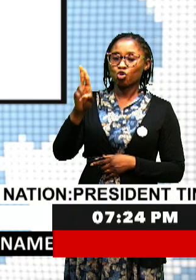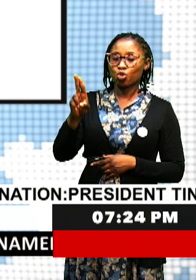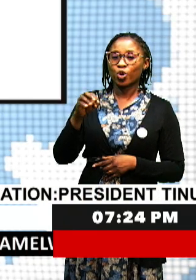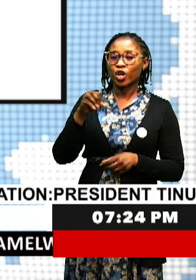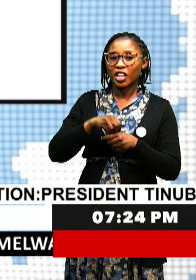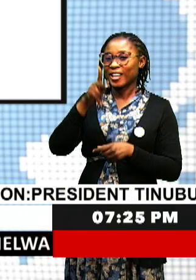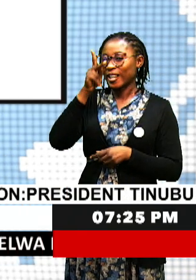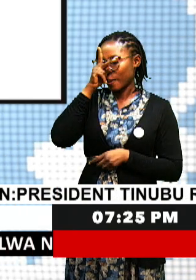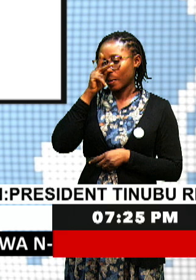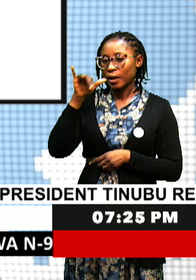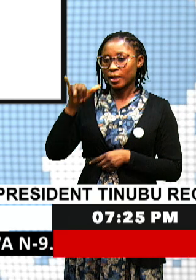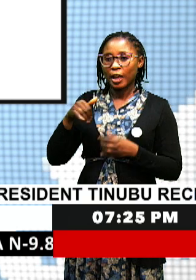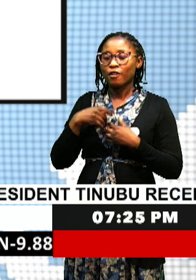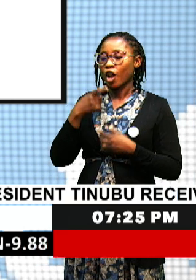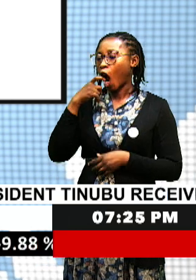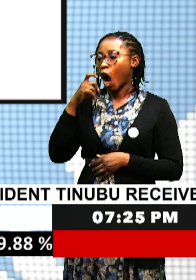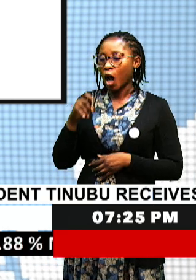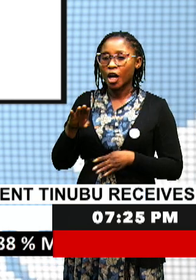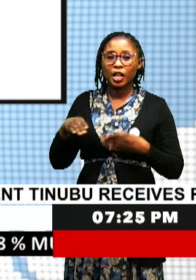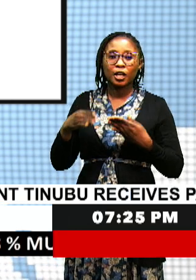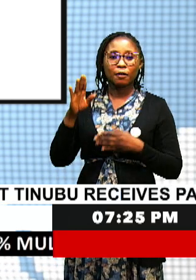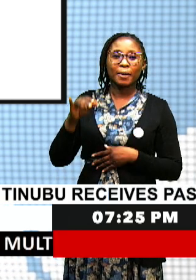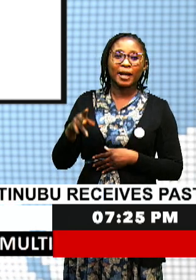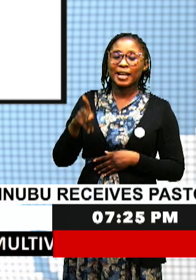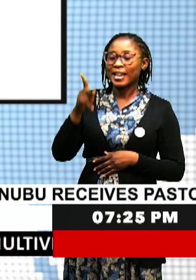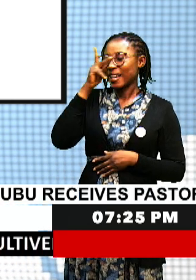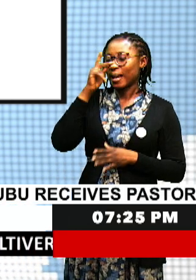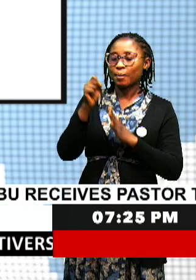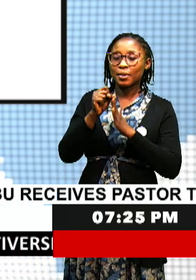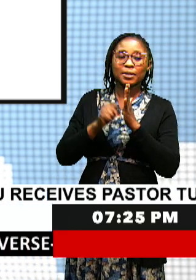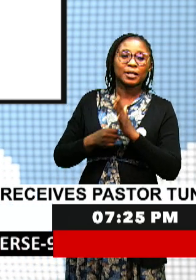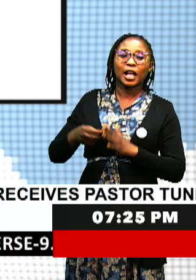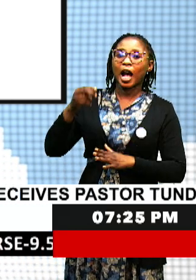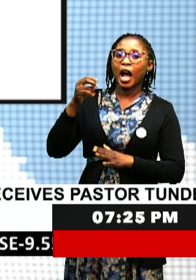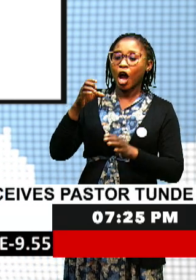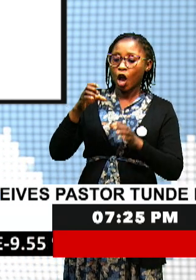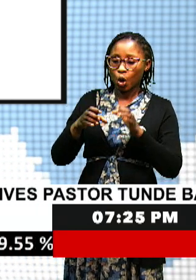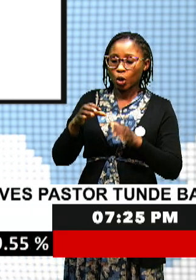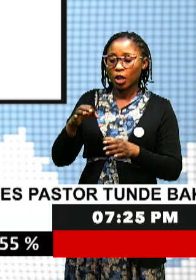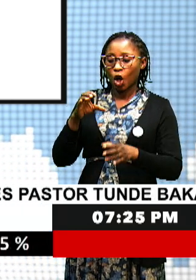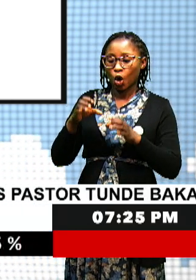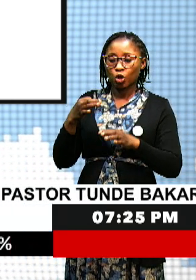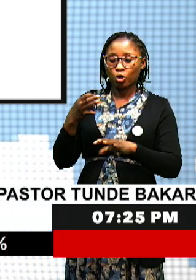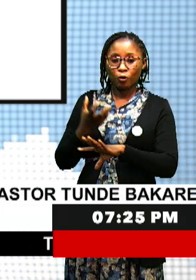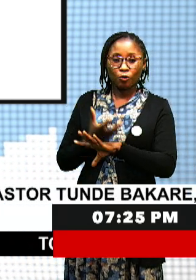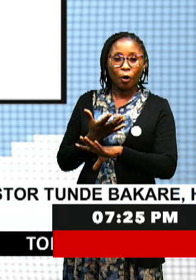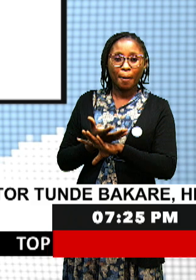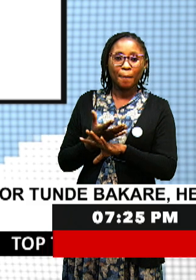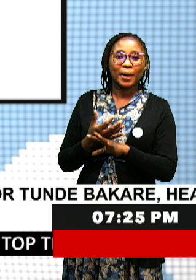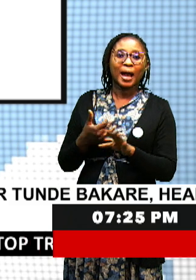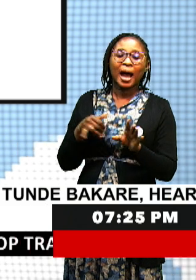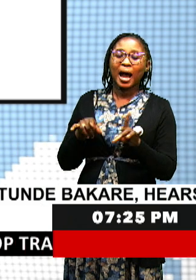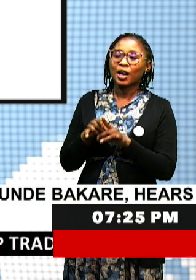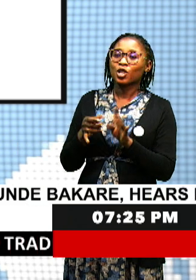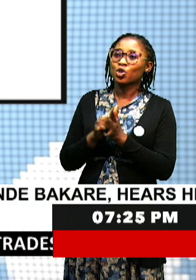aside verdicts delivered by the Kebbi State High Court and the Court of Appeal, as those courts